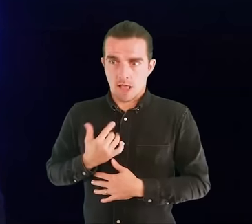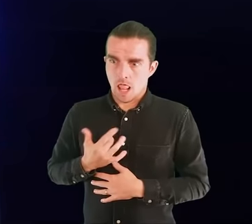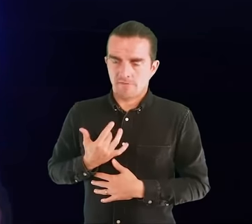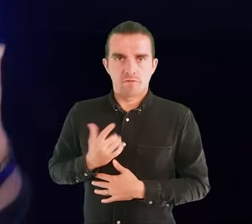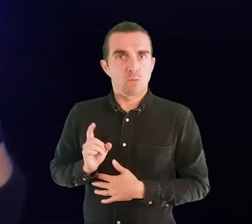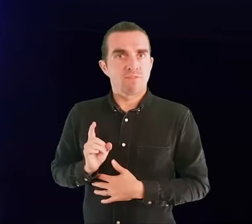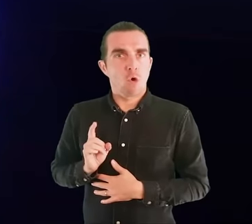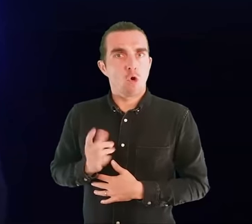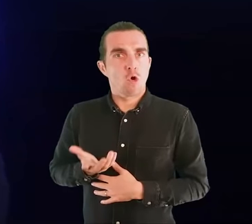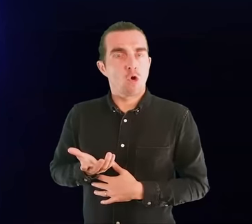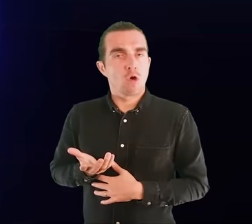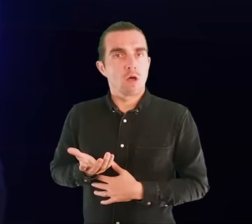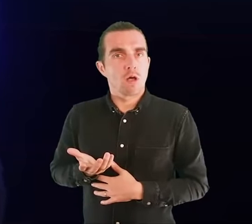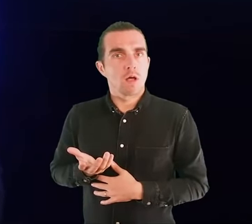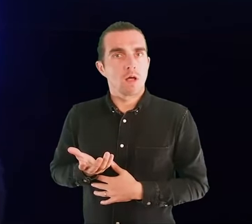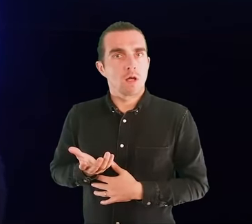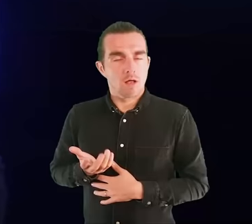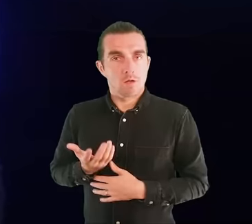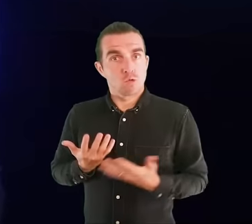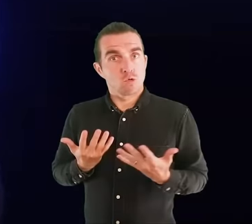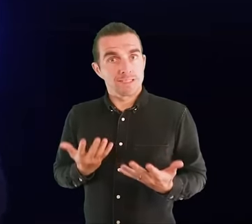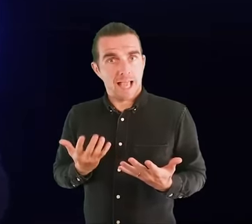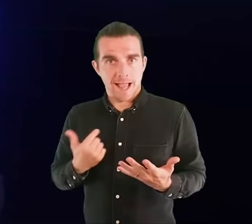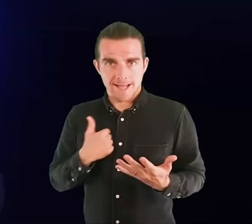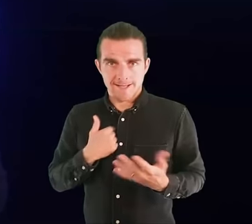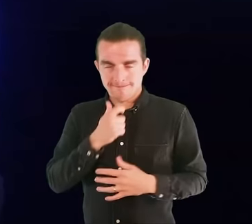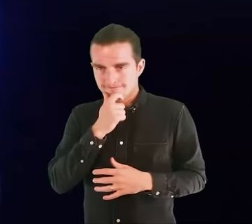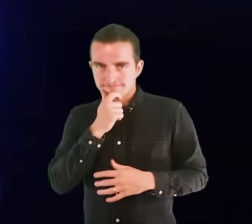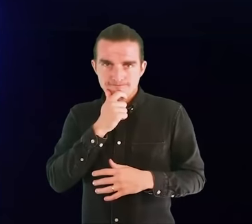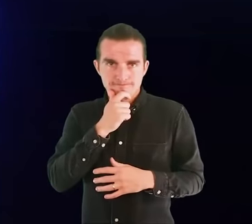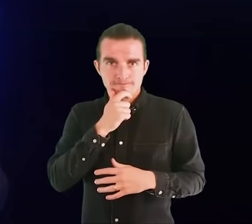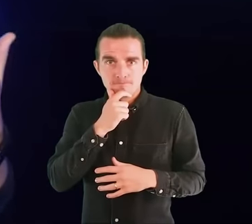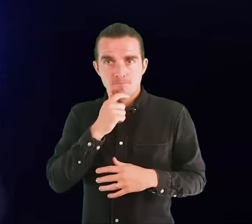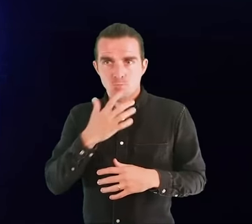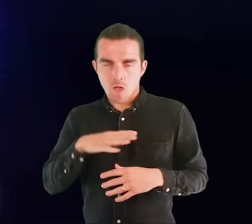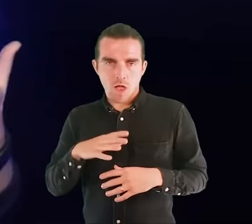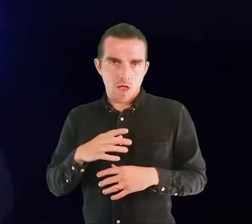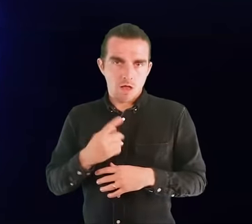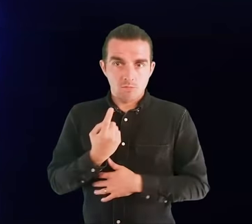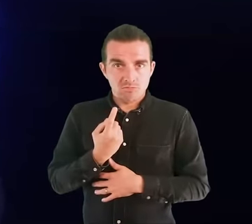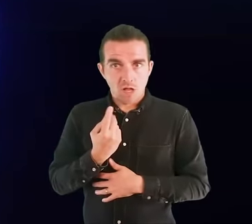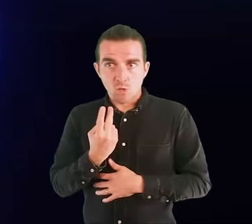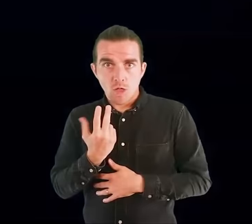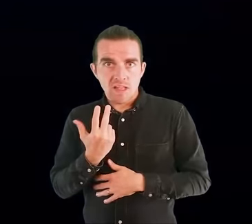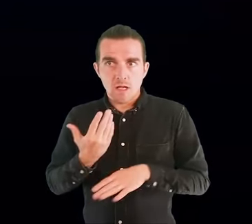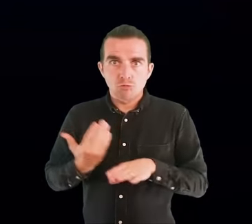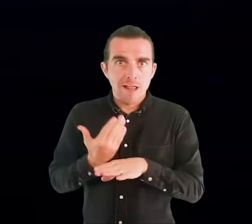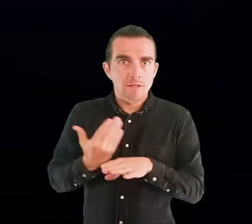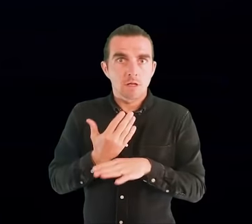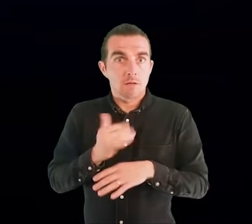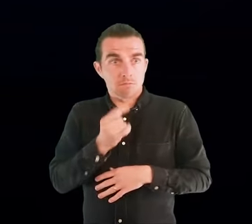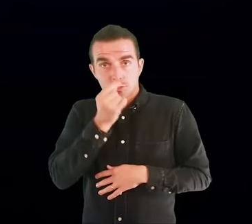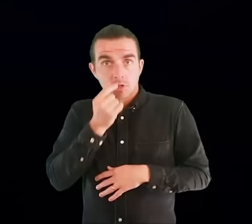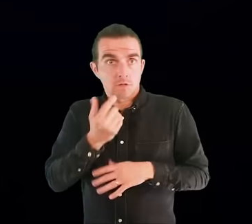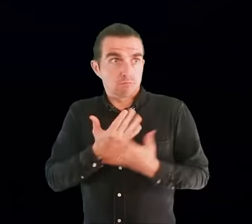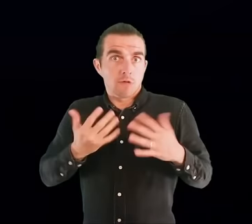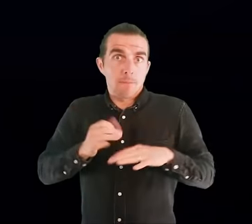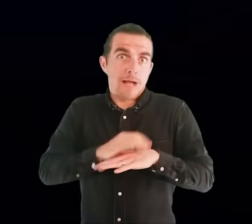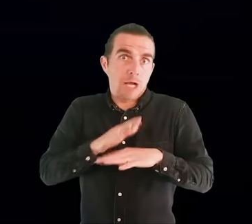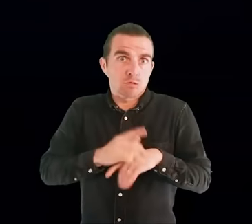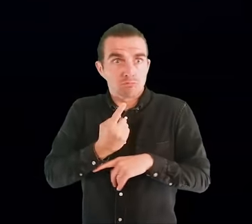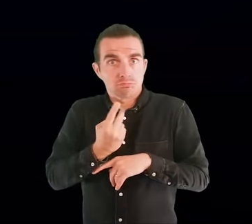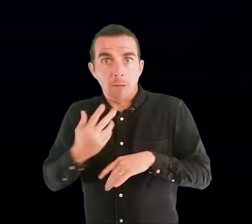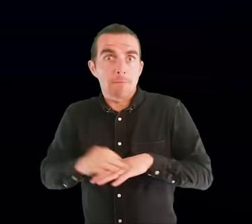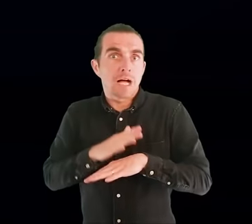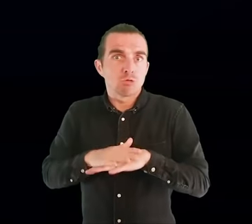think about our own purpose or even just do the things that we really dream of doing. How will the